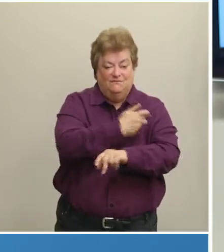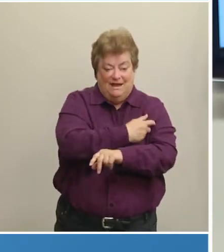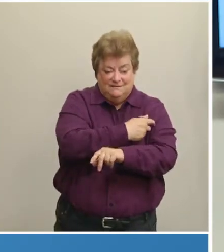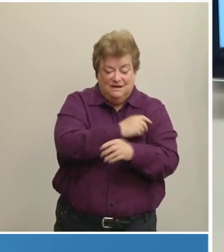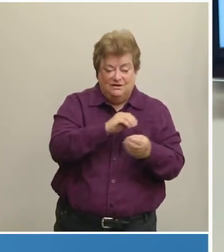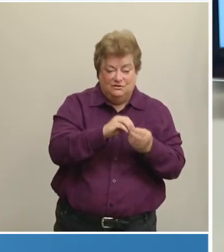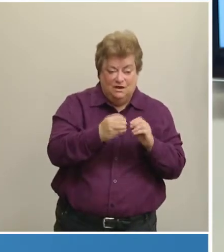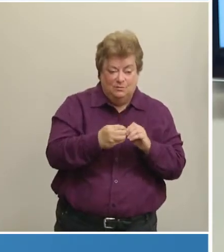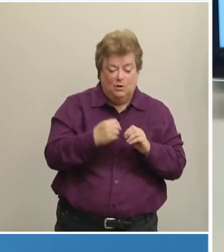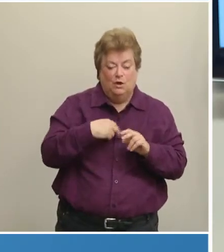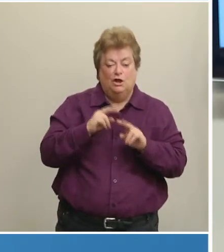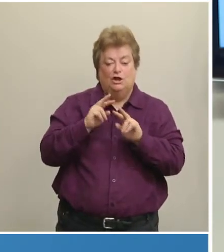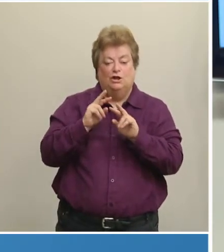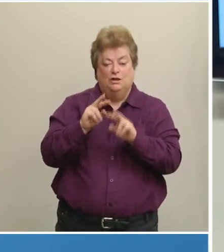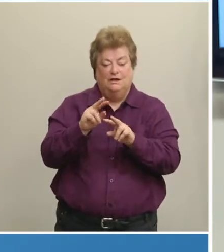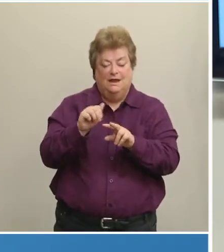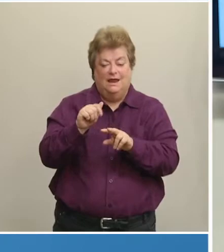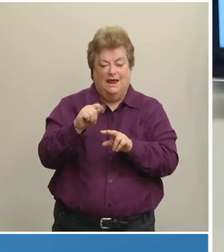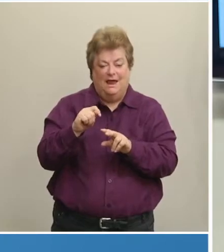we're looking at our